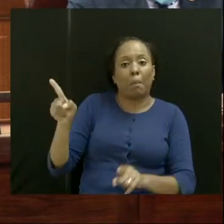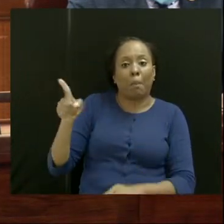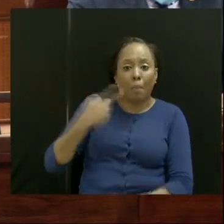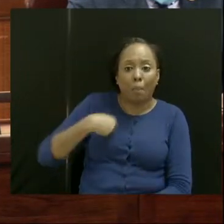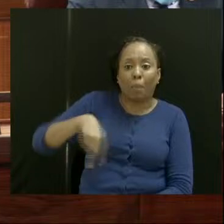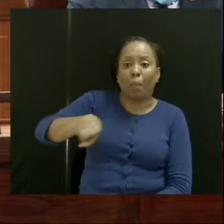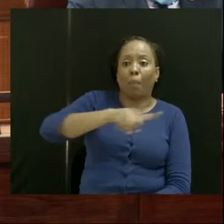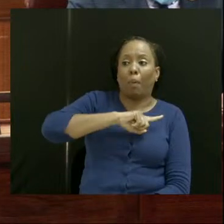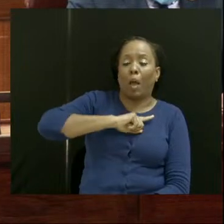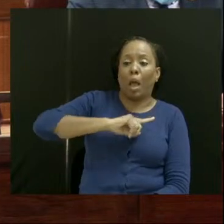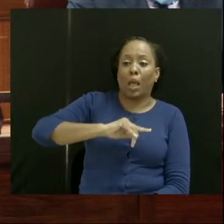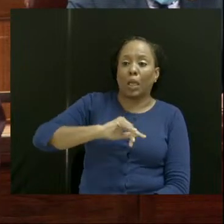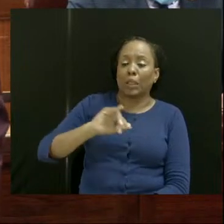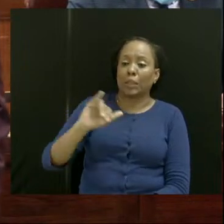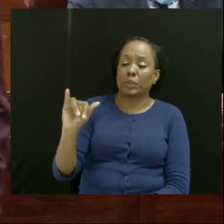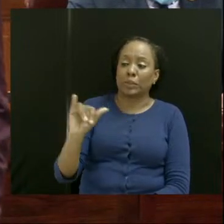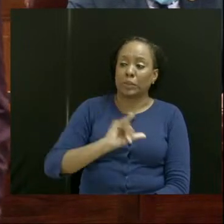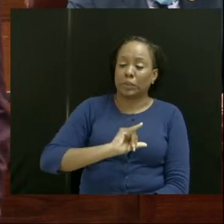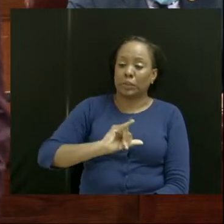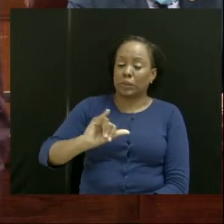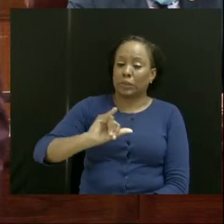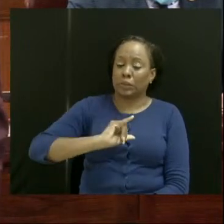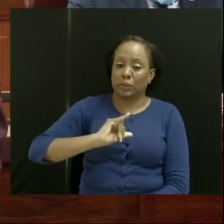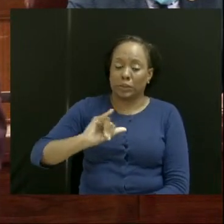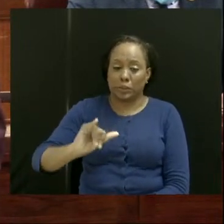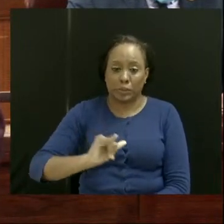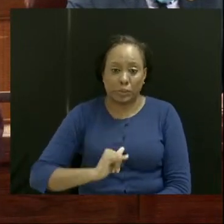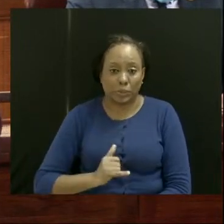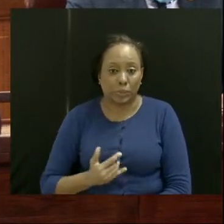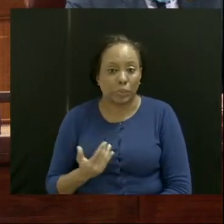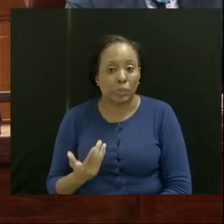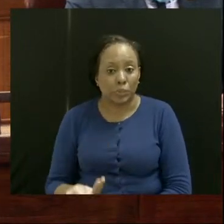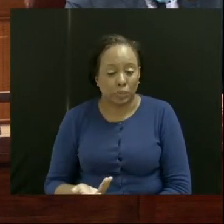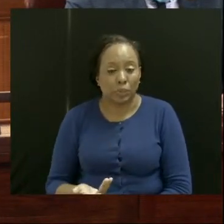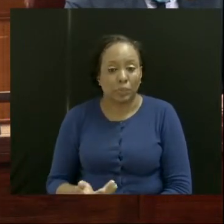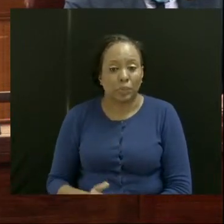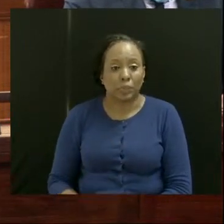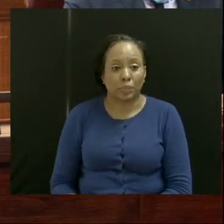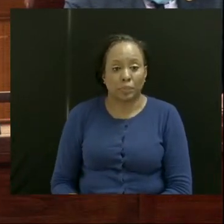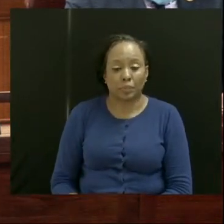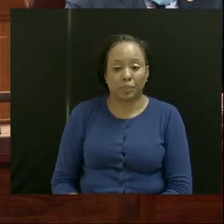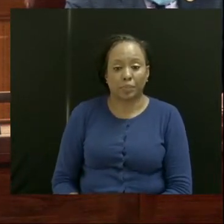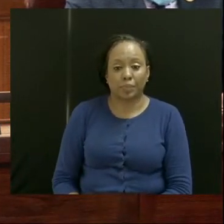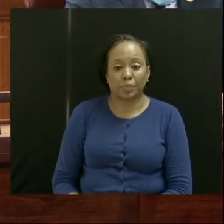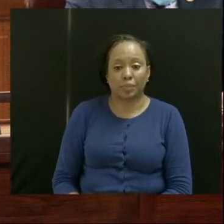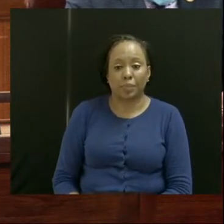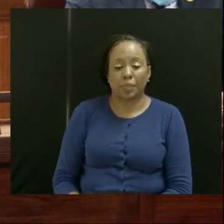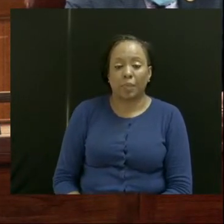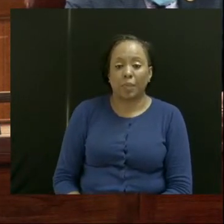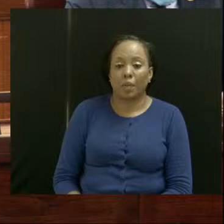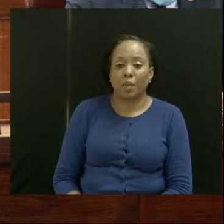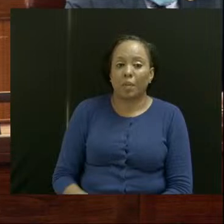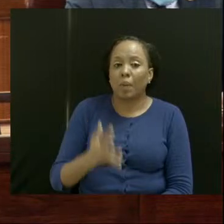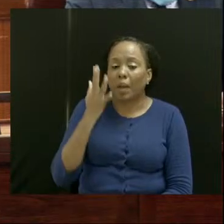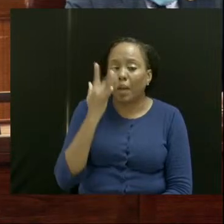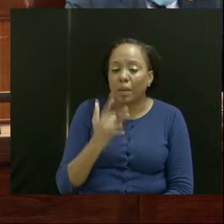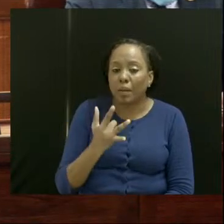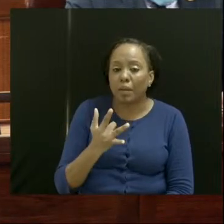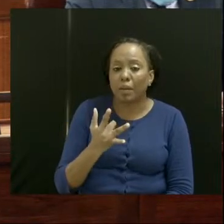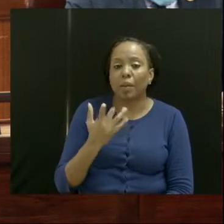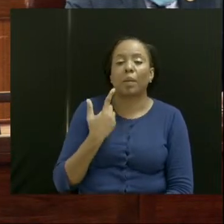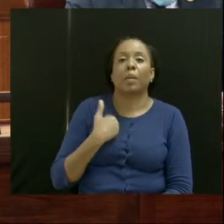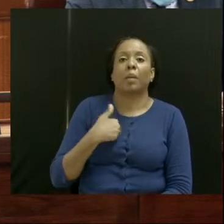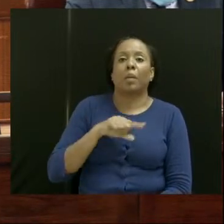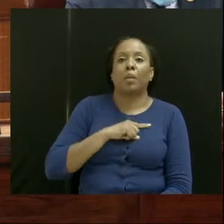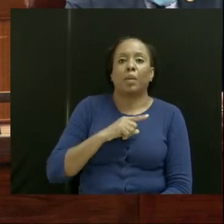backdrop, that reality, that those who come behind us have to